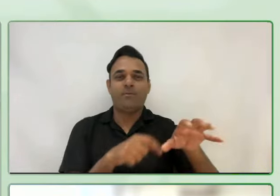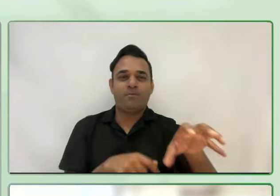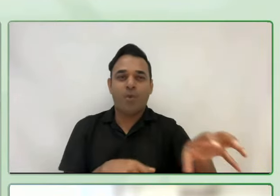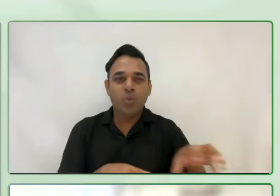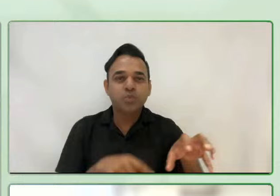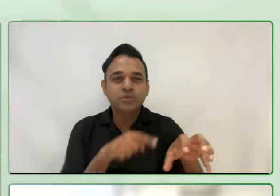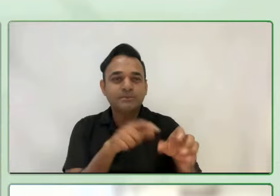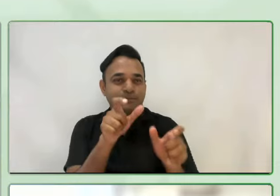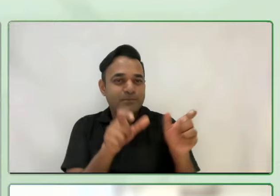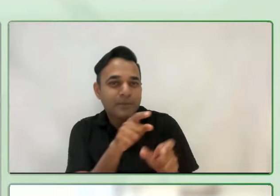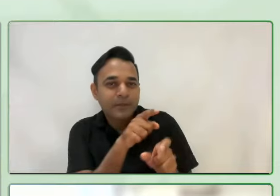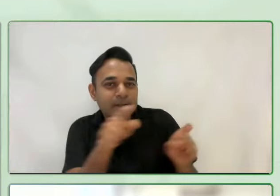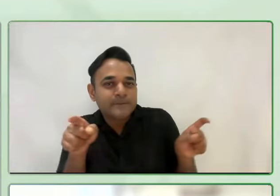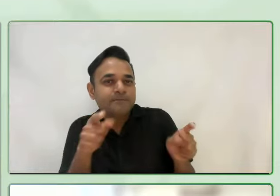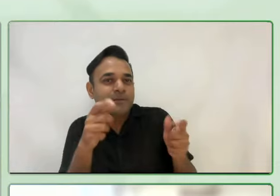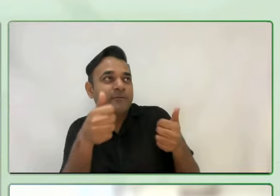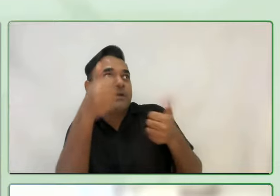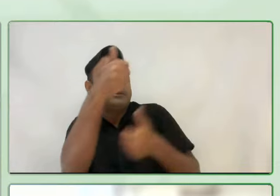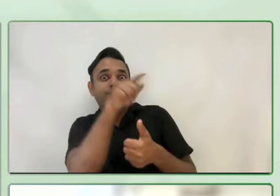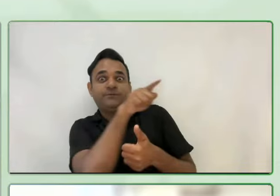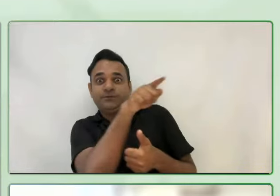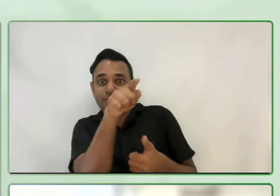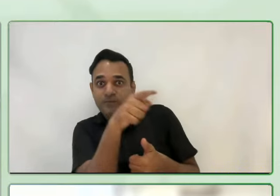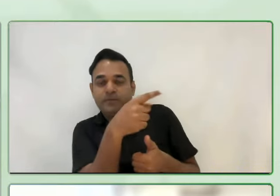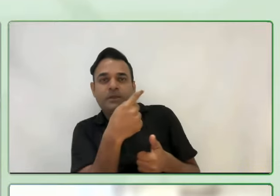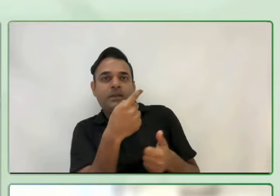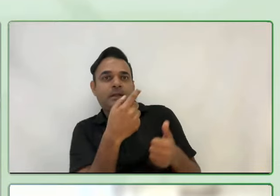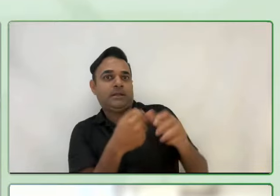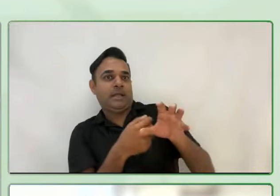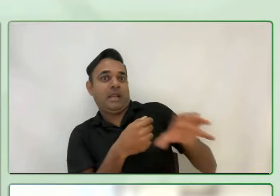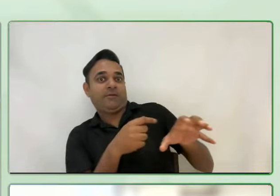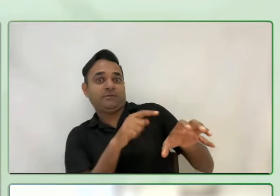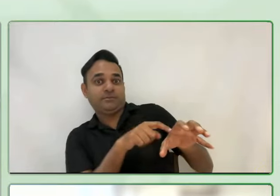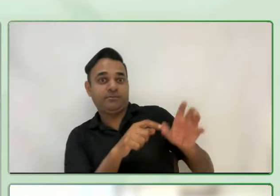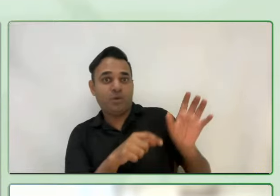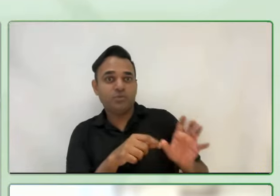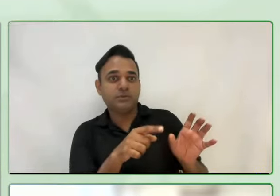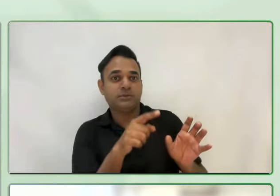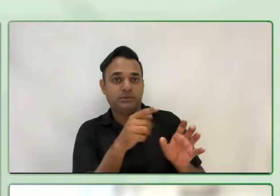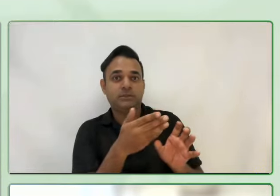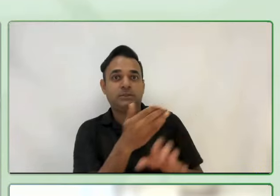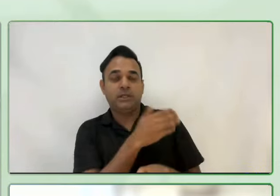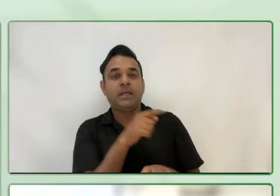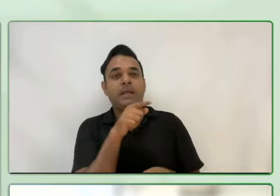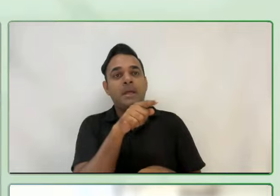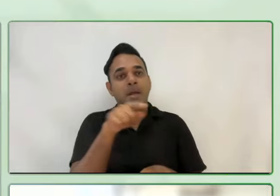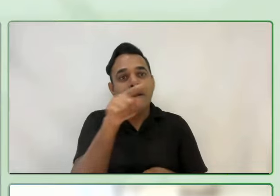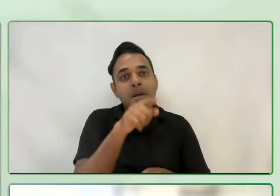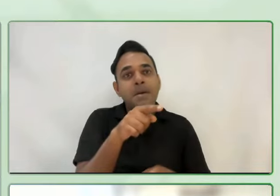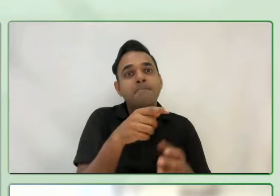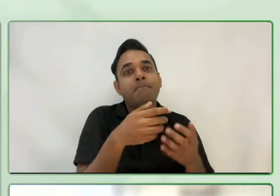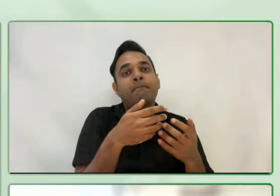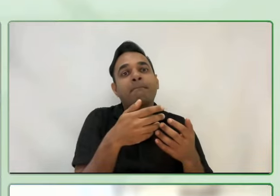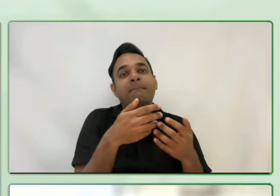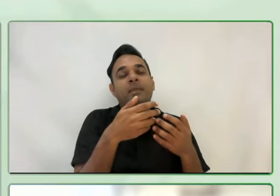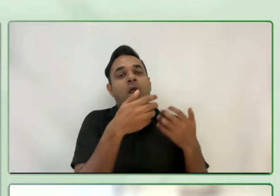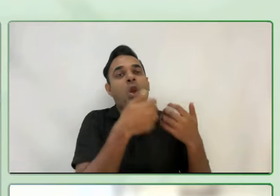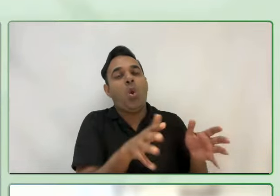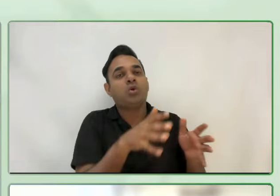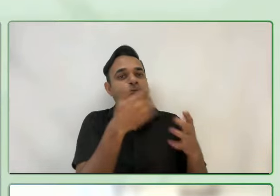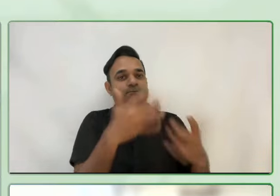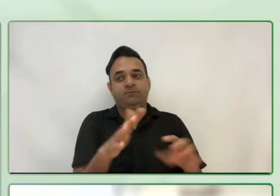want to talk to some chief productivity officers. Are we going down the right track here? Is that where the solution